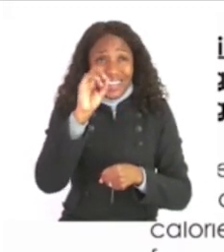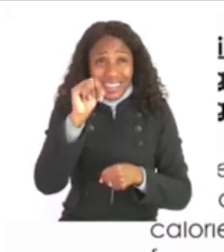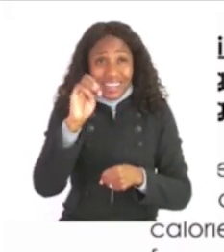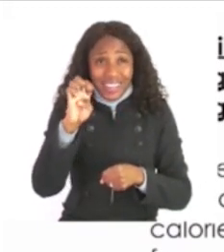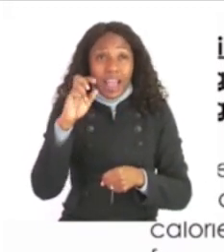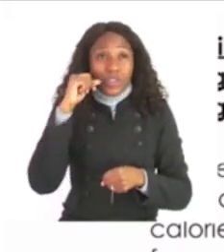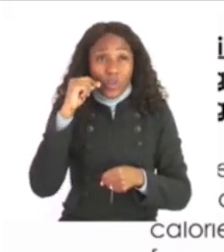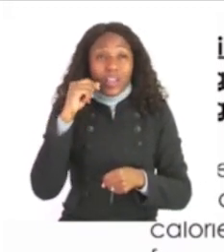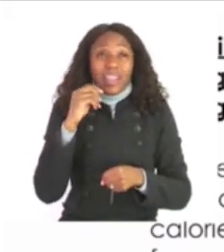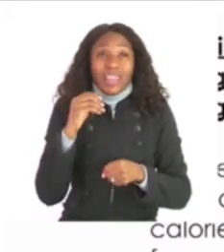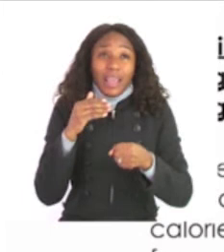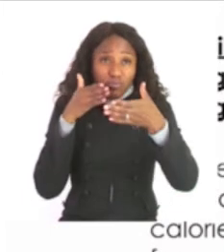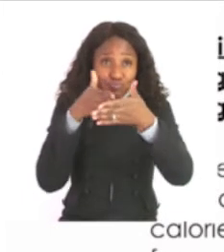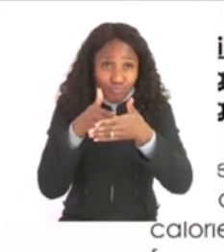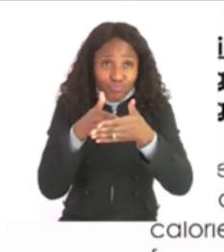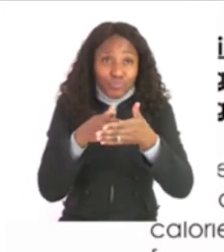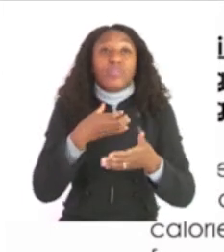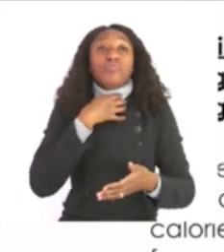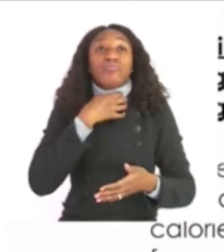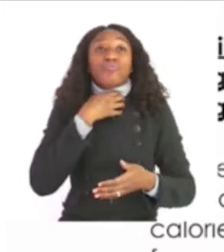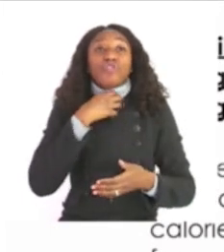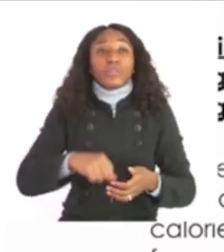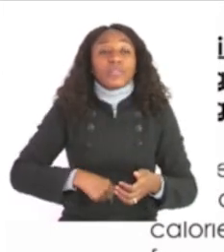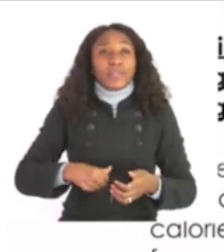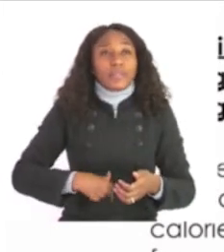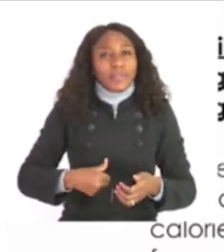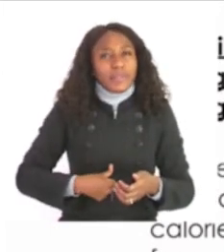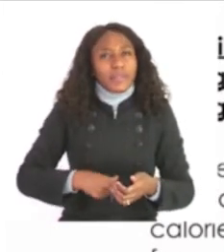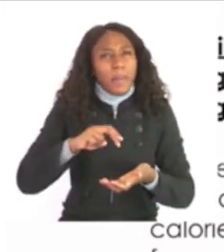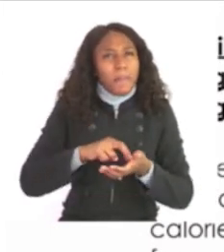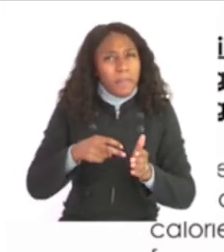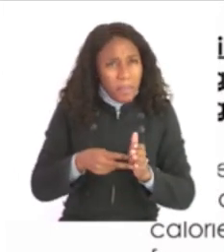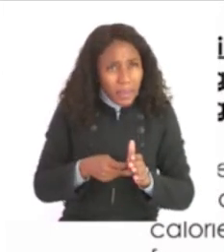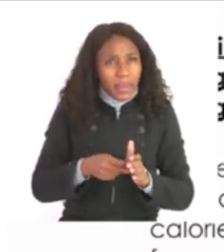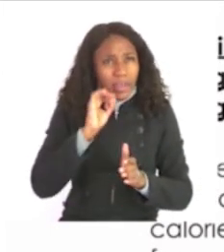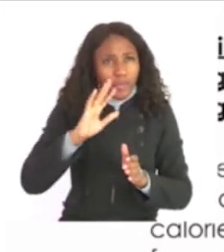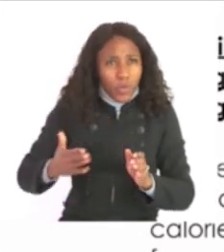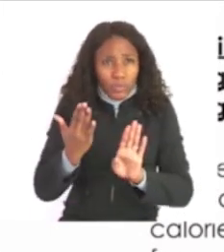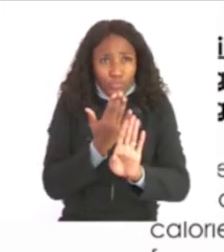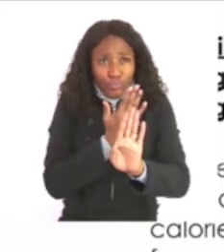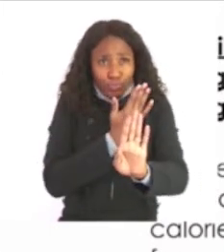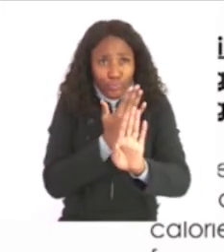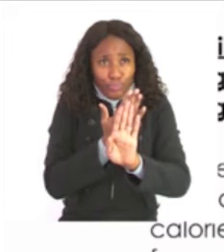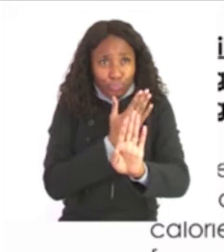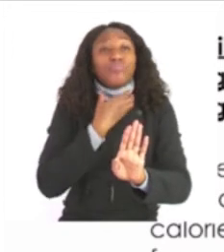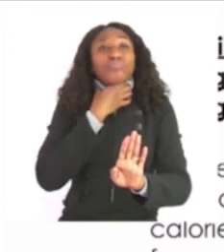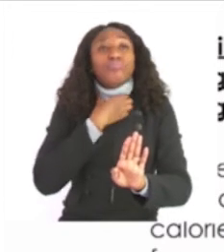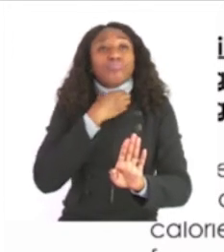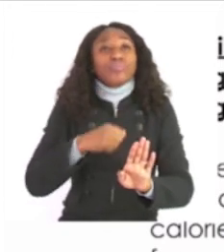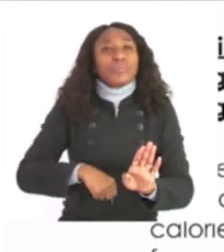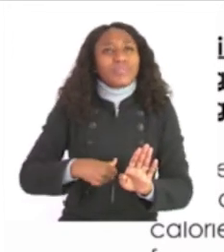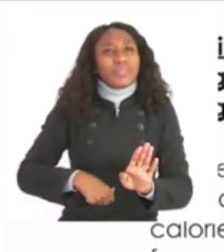prevent simple goiter. So this is telling you that in order for you to prevent goiter, you must